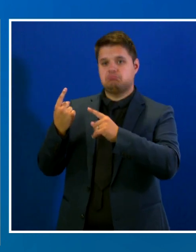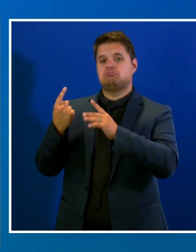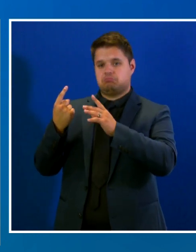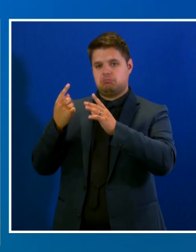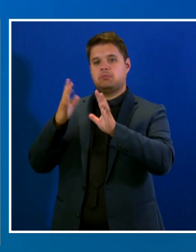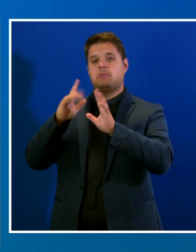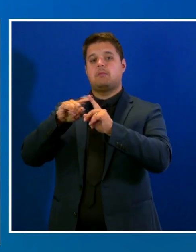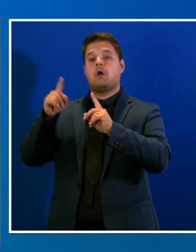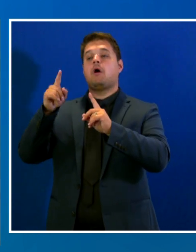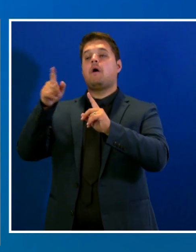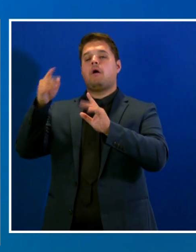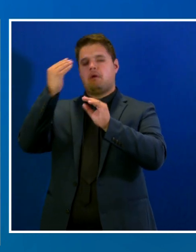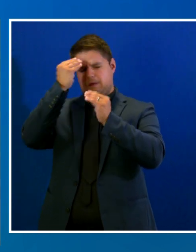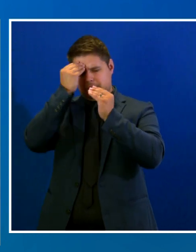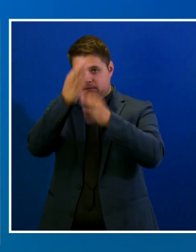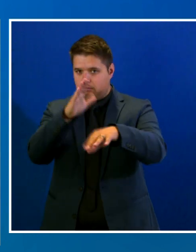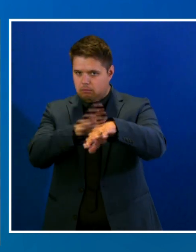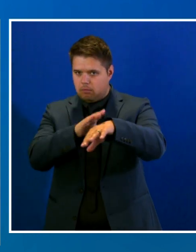Tuesdays.